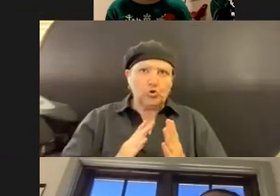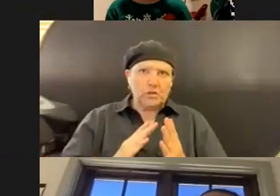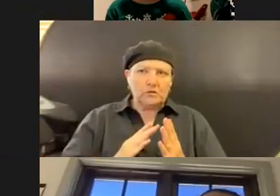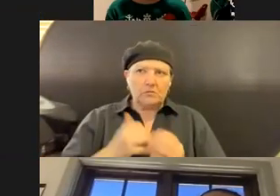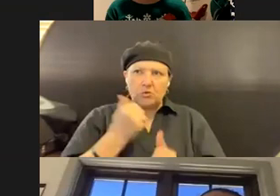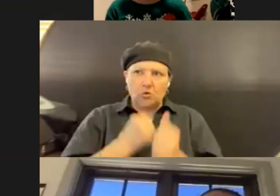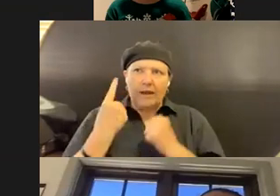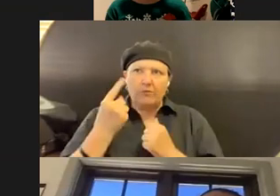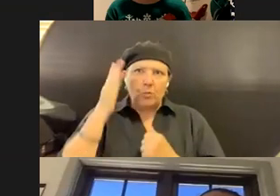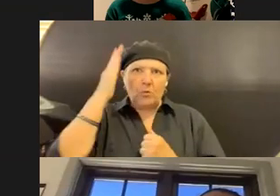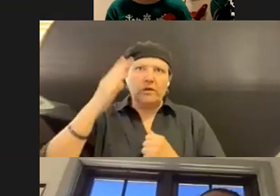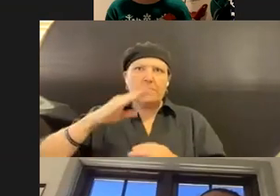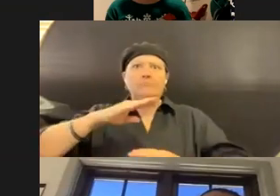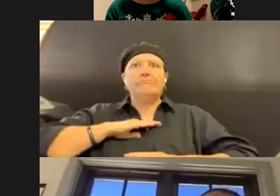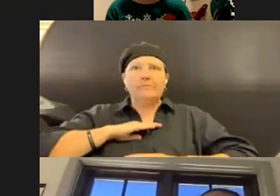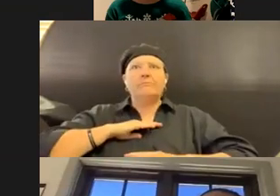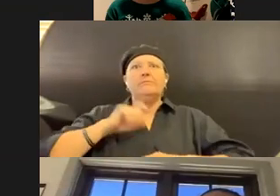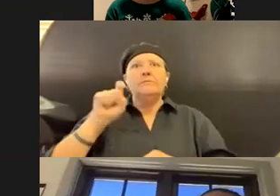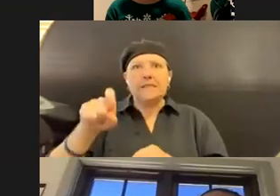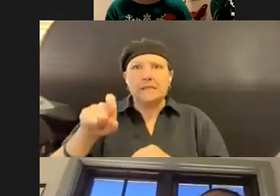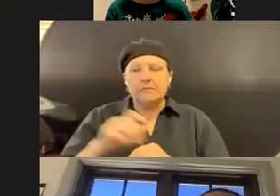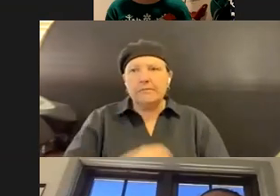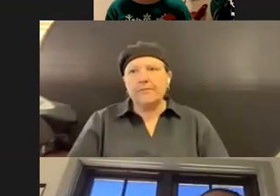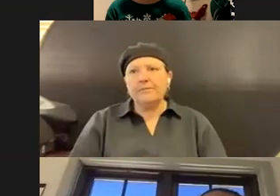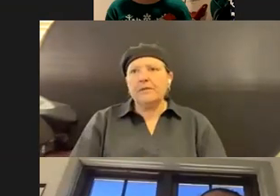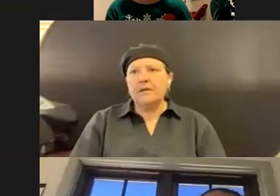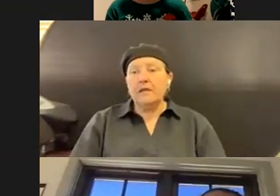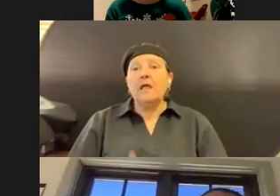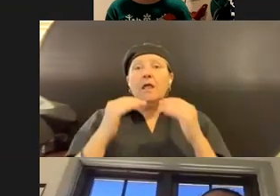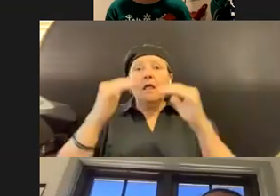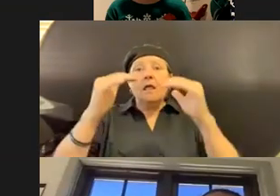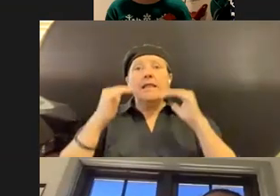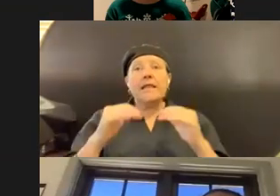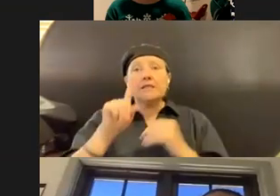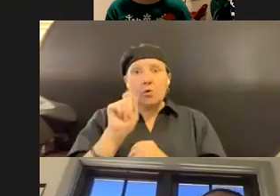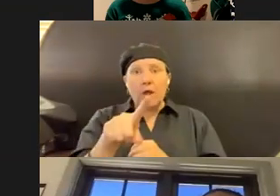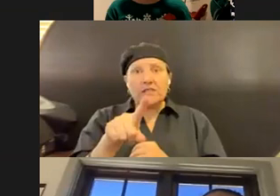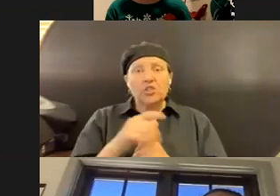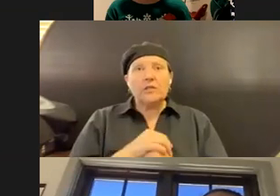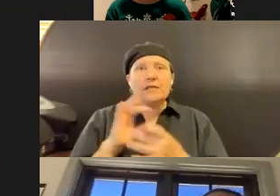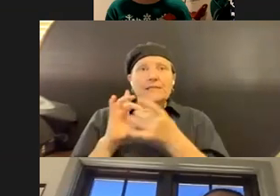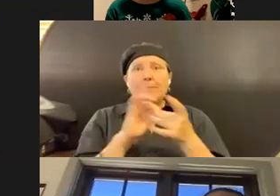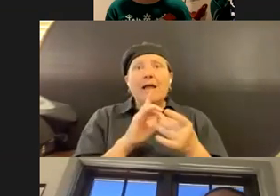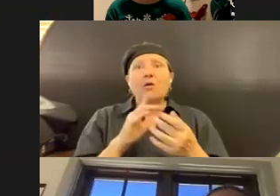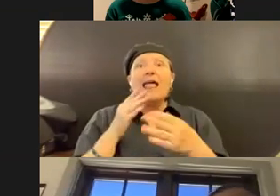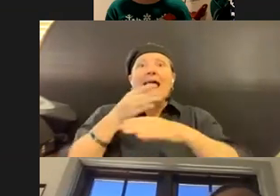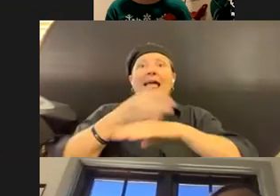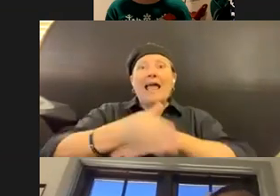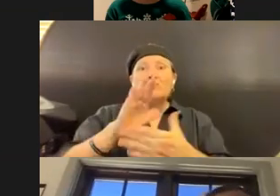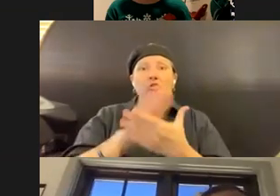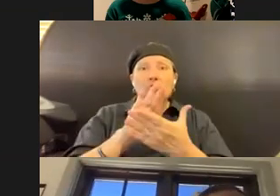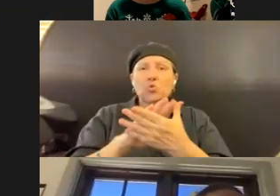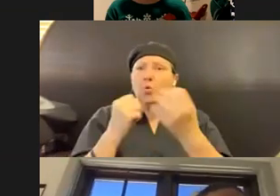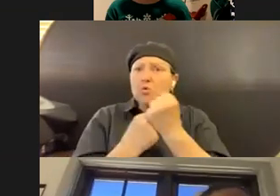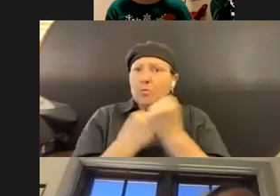All right, next question is about after school support. Can Elysian Heights support